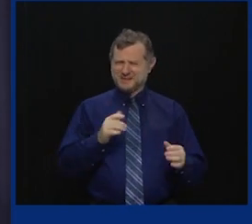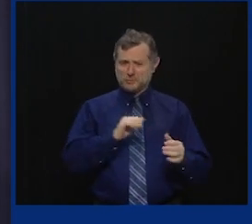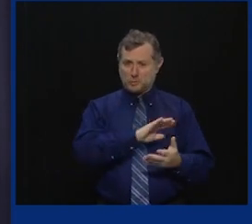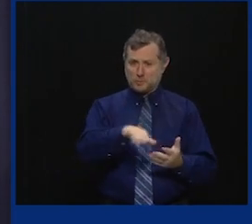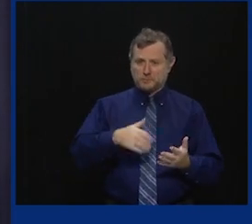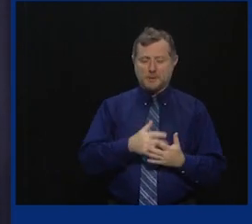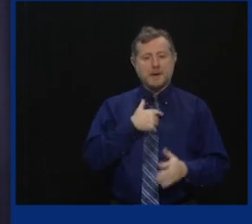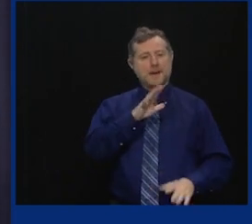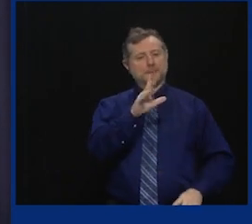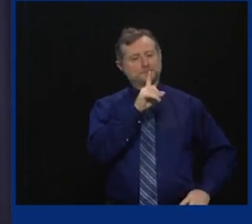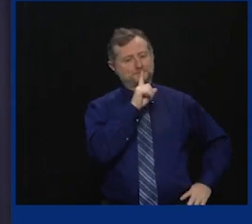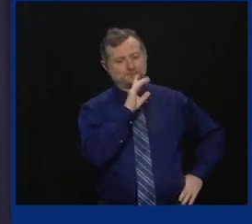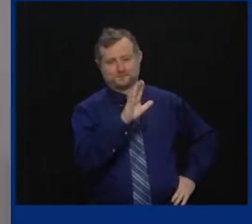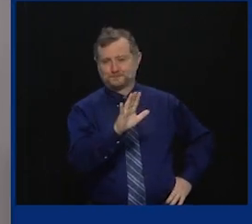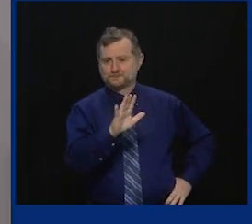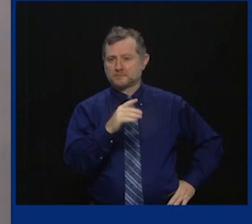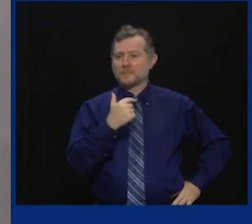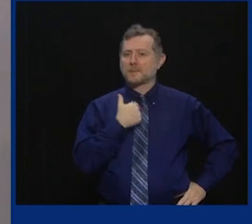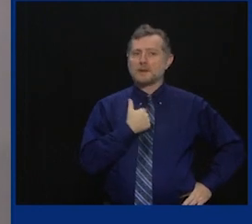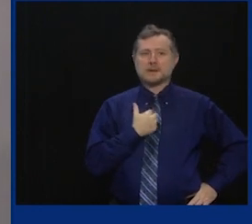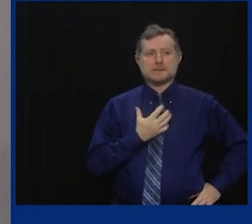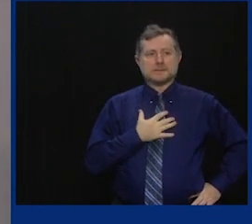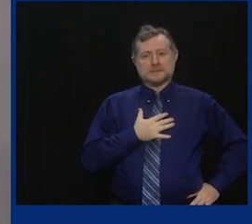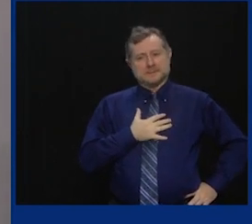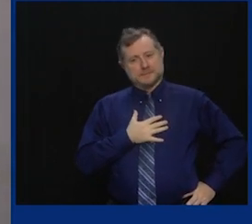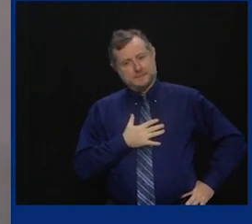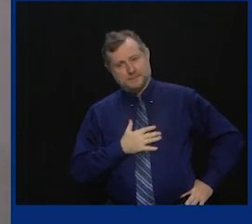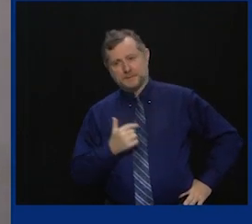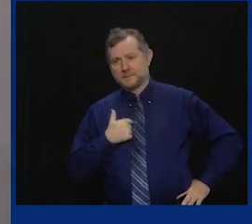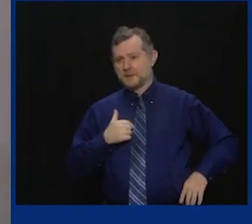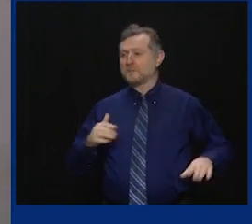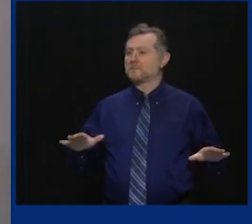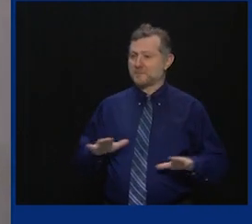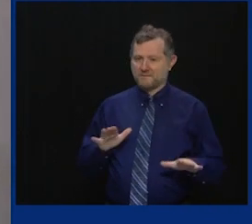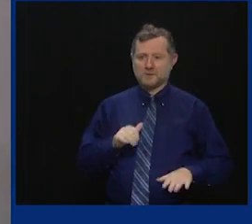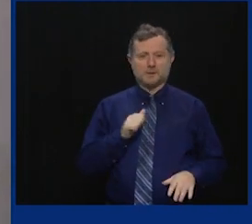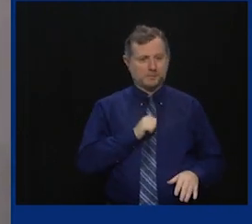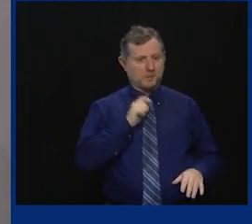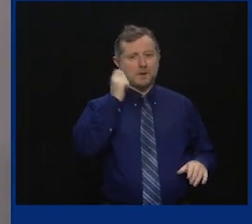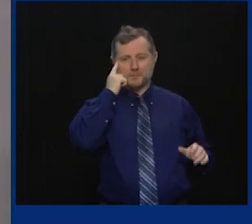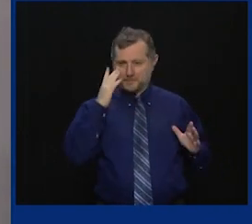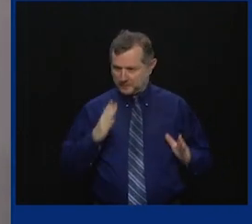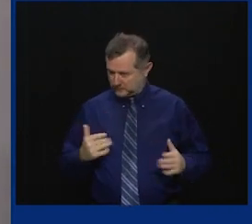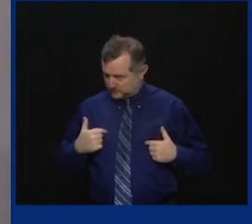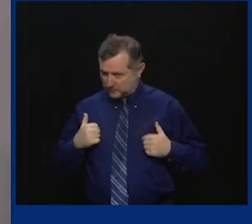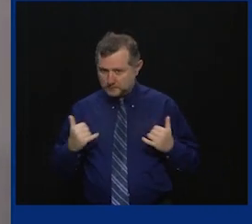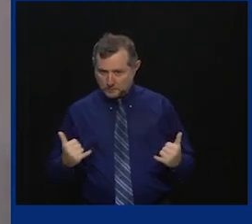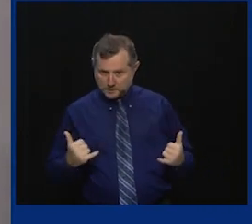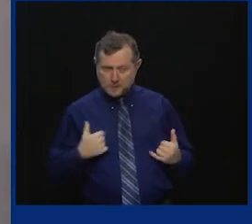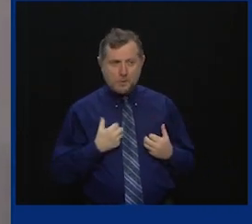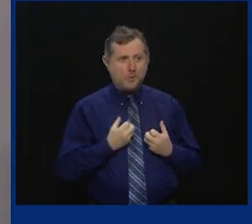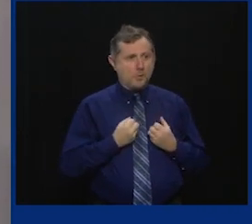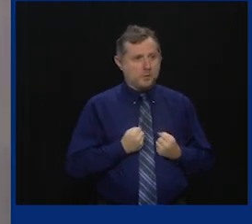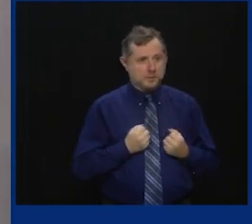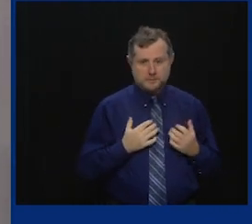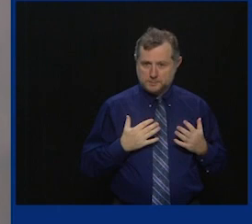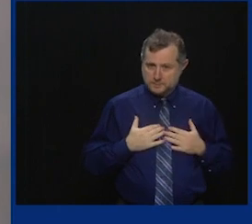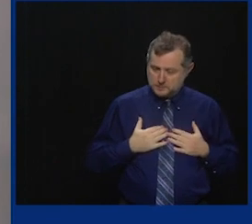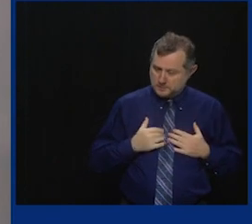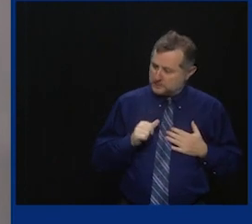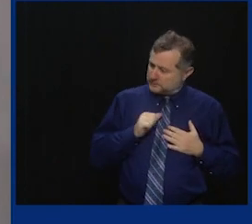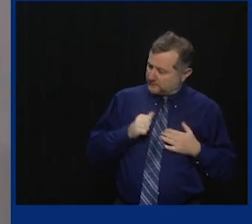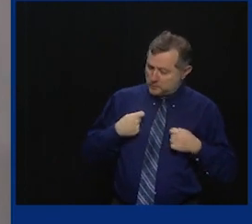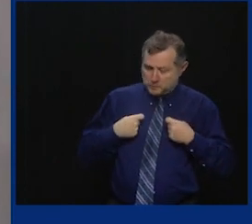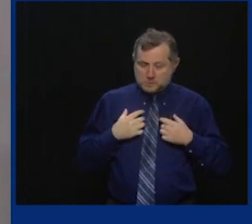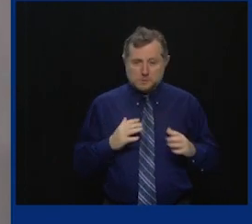good lieutenant governor today, Madam Governor. I'm gonna be good today. Let me just rein that in before that goes in the wrong